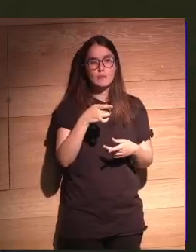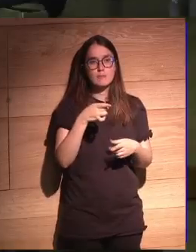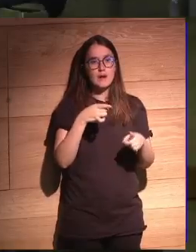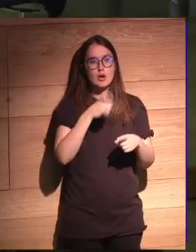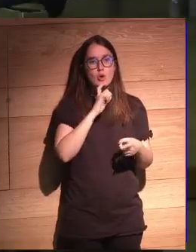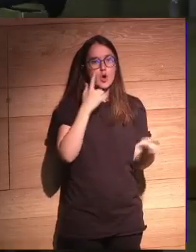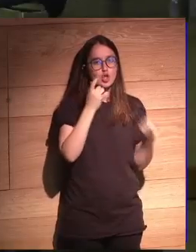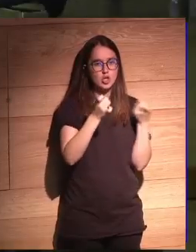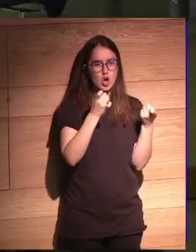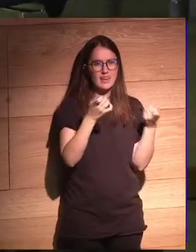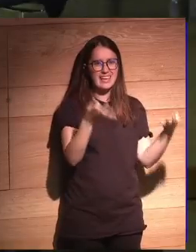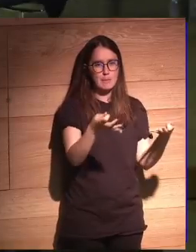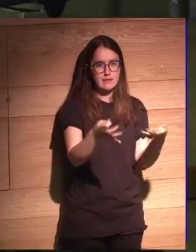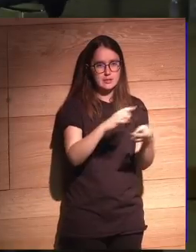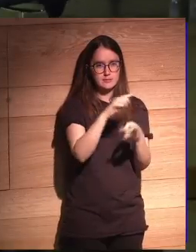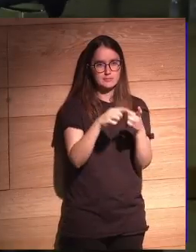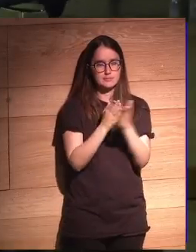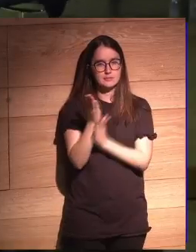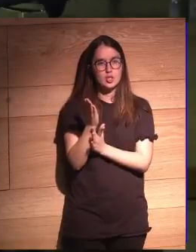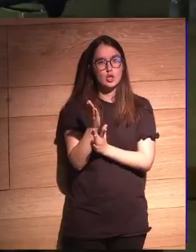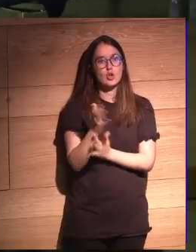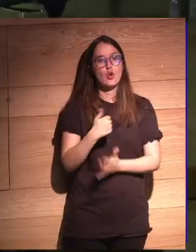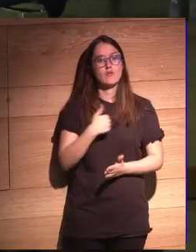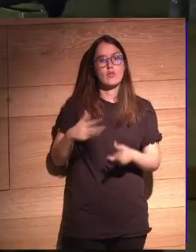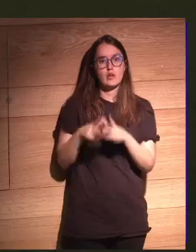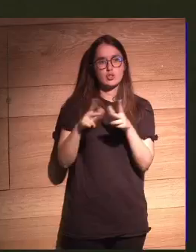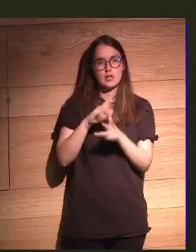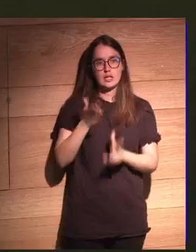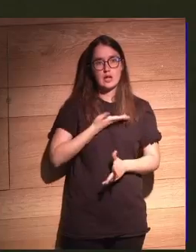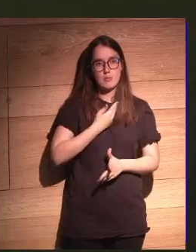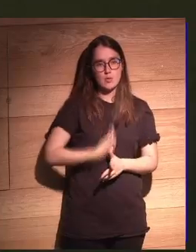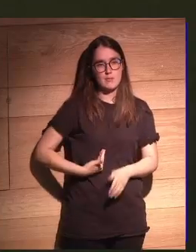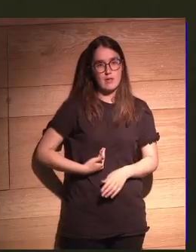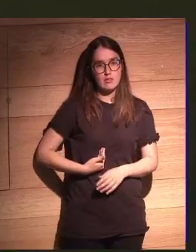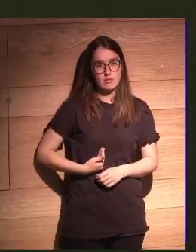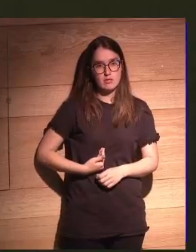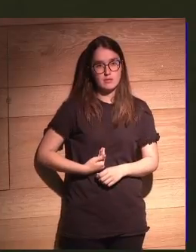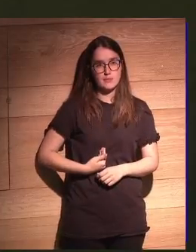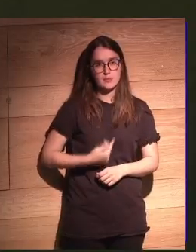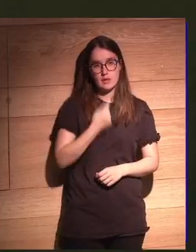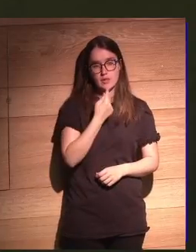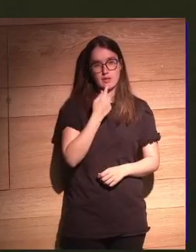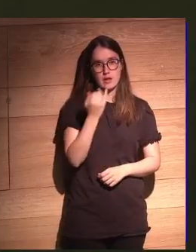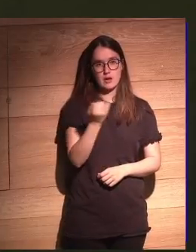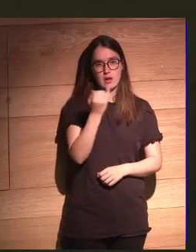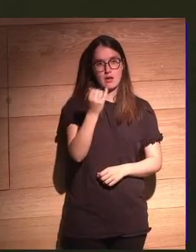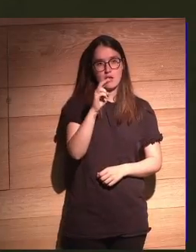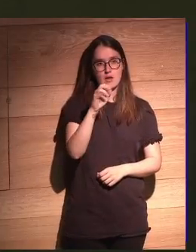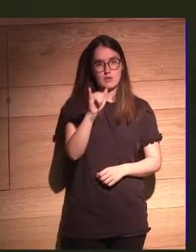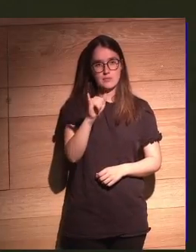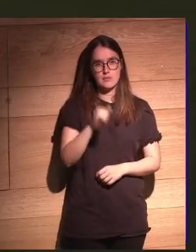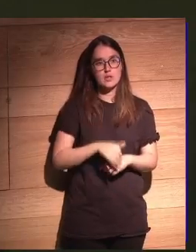both the city and the housing, and how to control this investment. And the second one has to do with the social aspect of housing